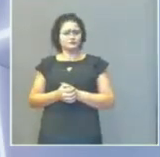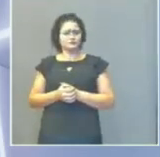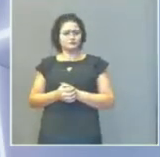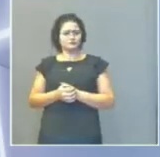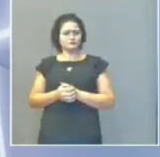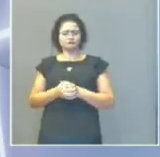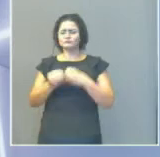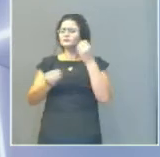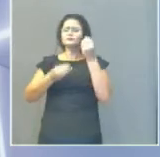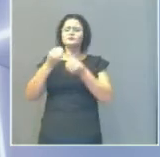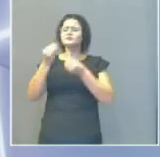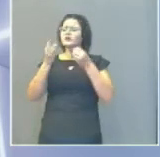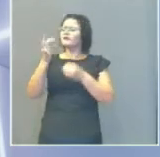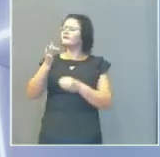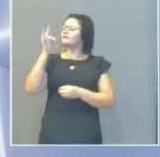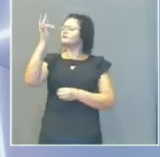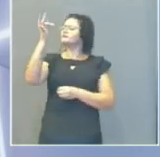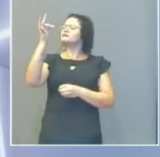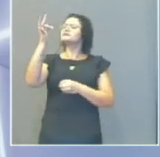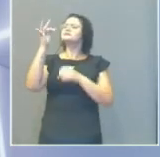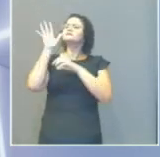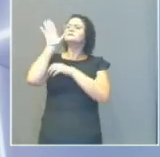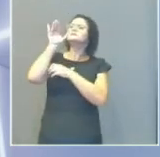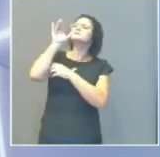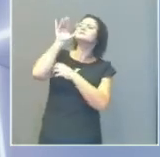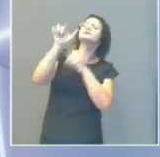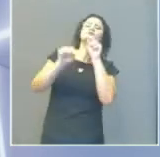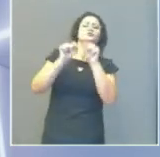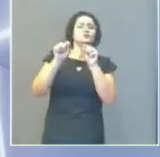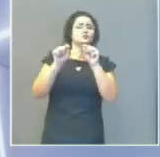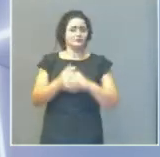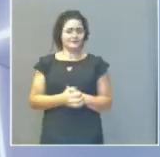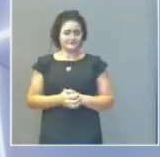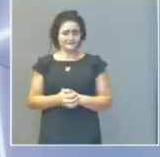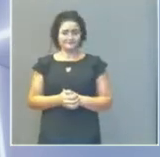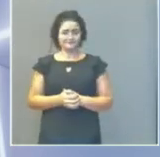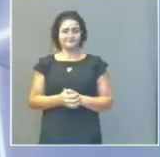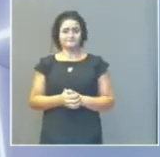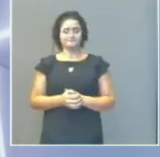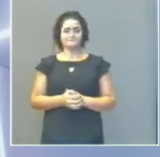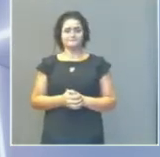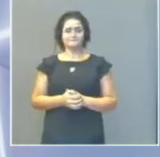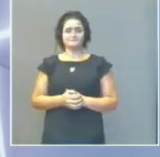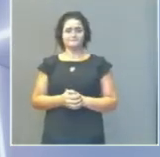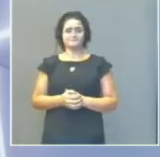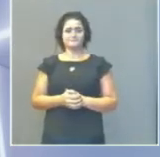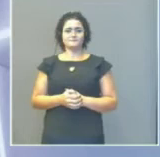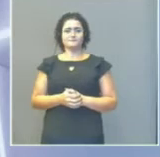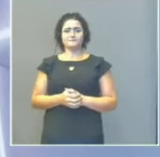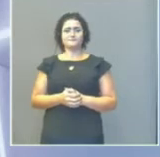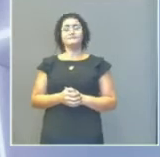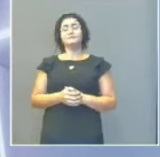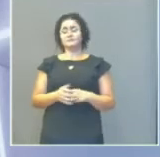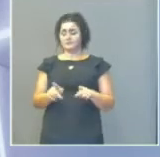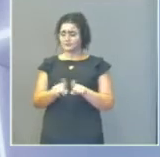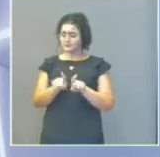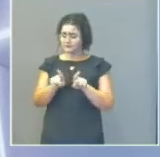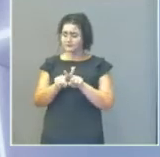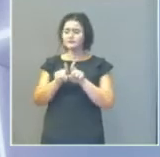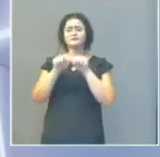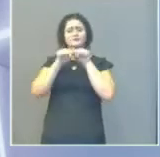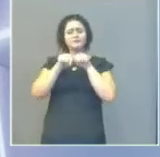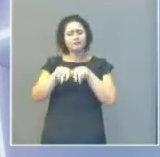to unravel the future, what it might take to proliferate multiple